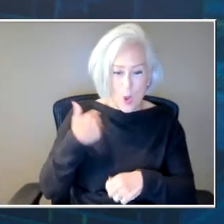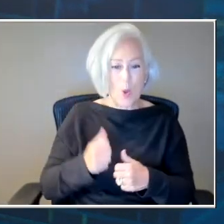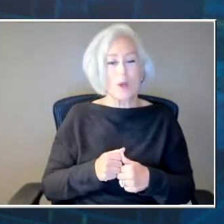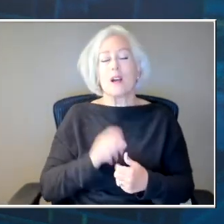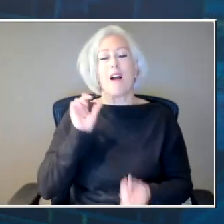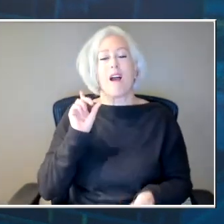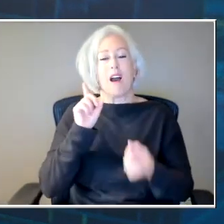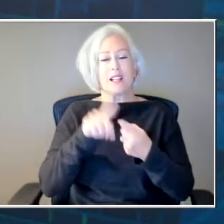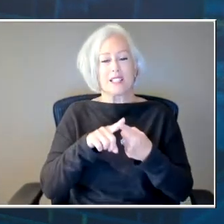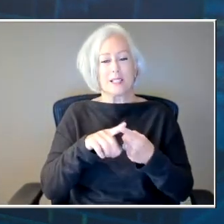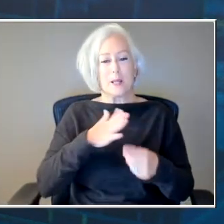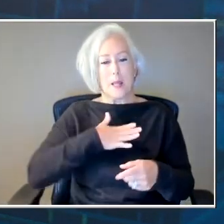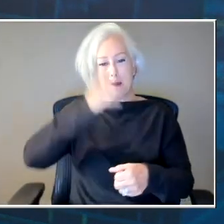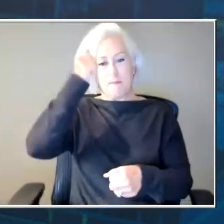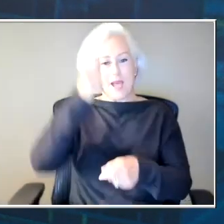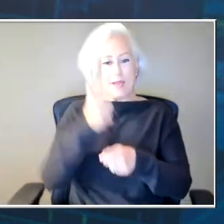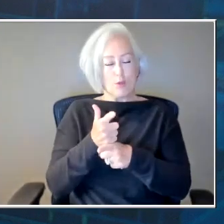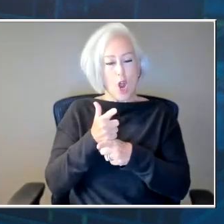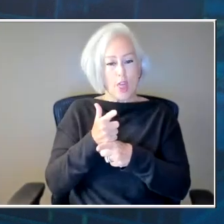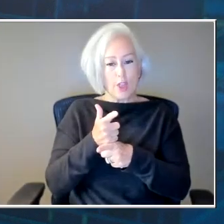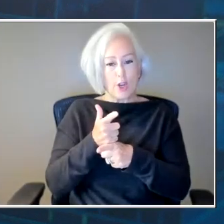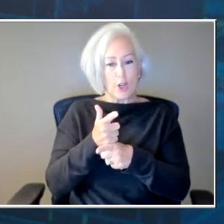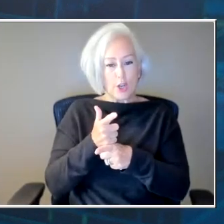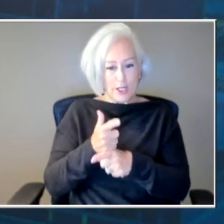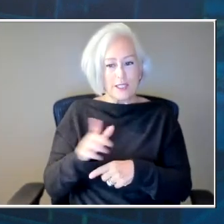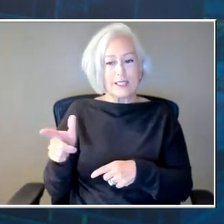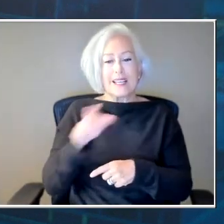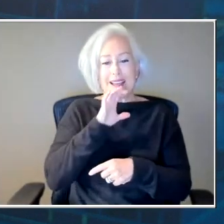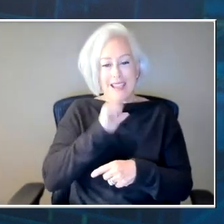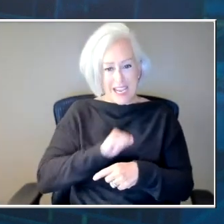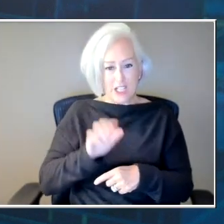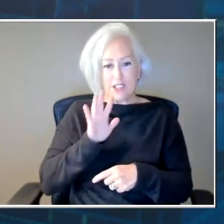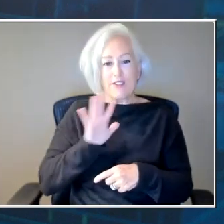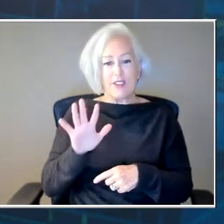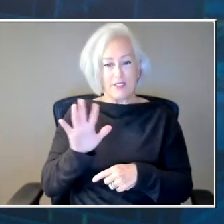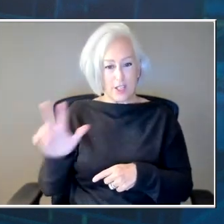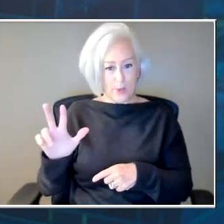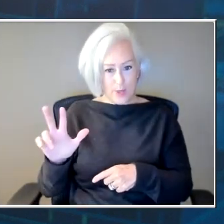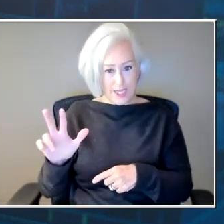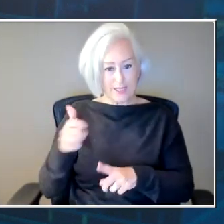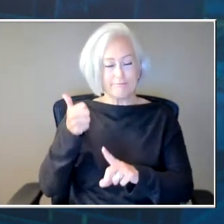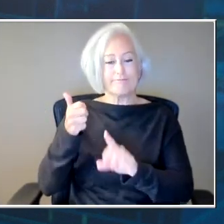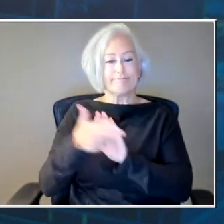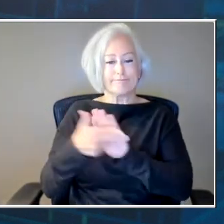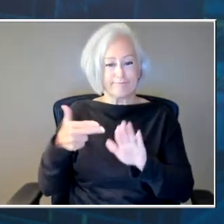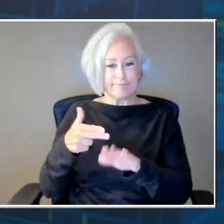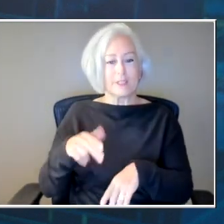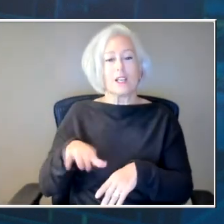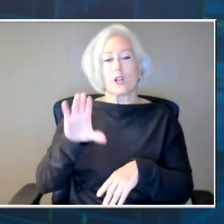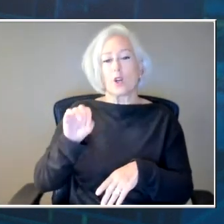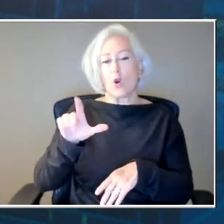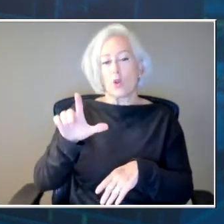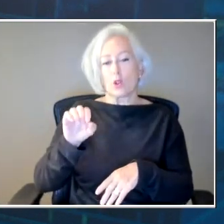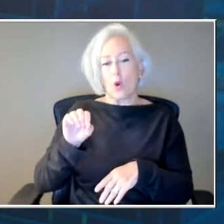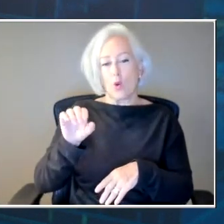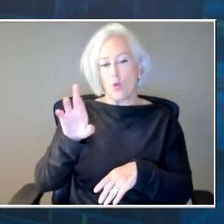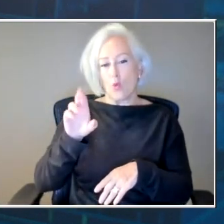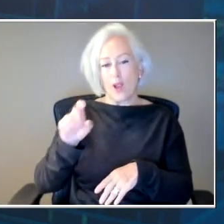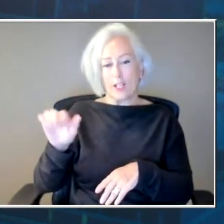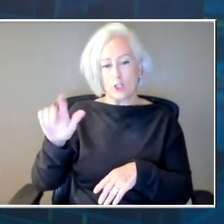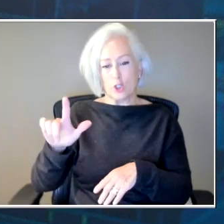my brother, who at age 53 was diagnosed with colorectal cancer. And